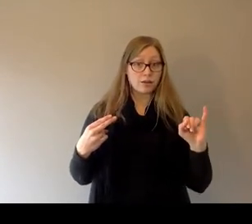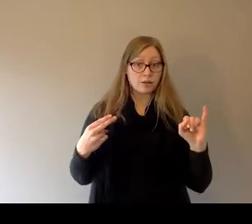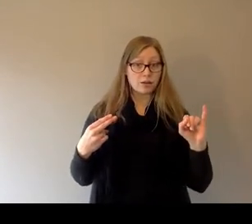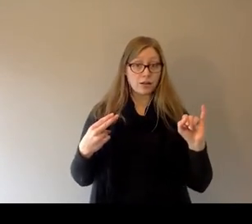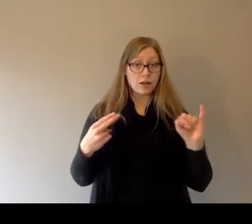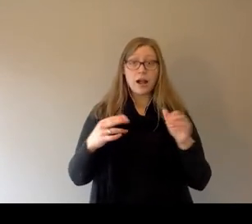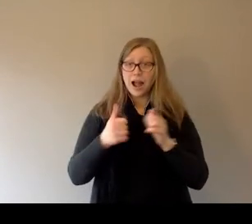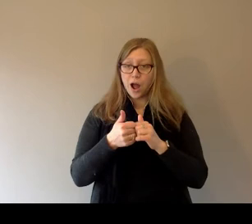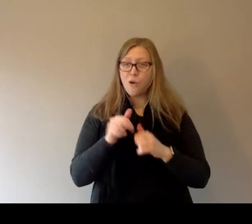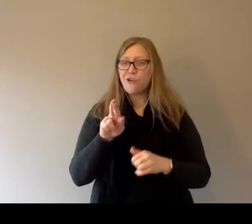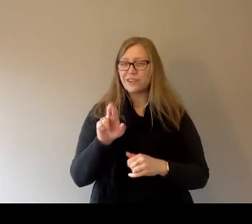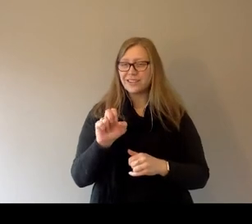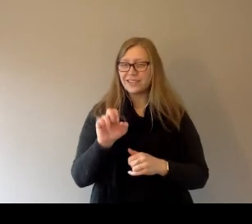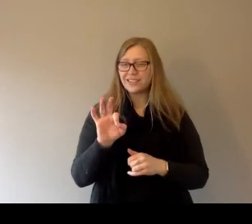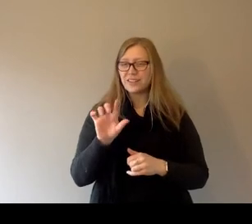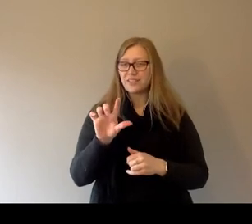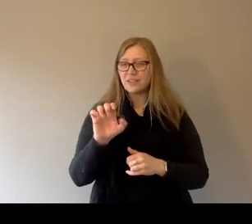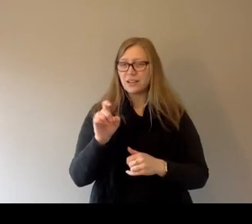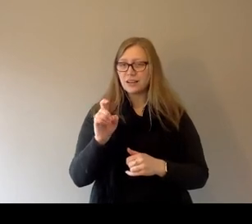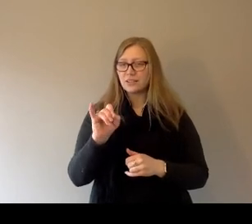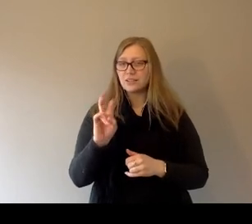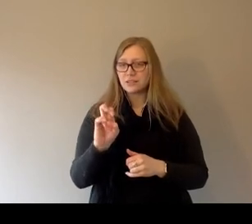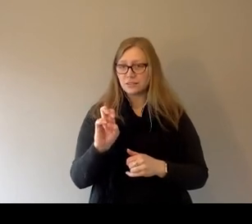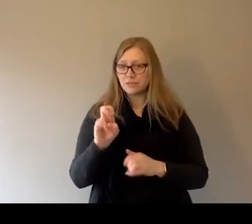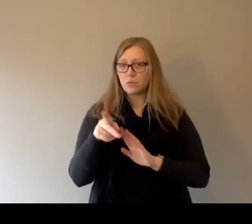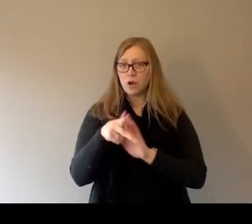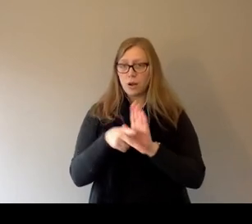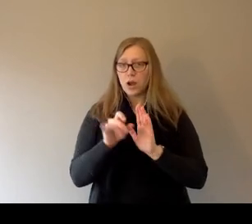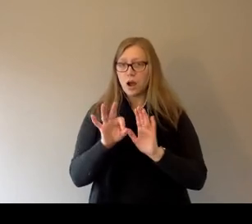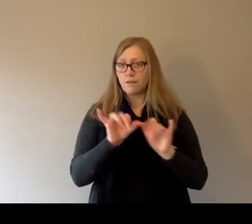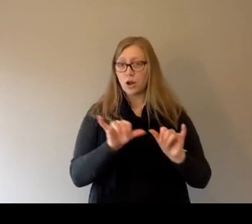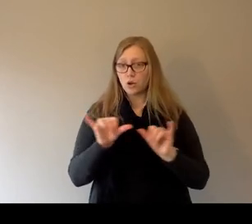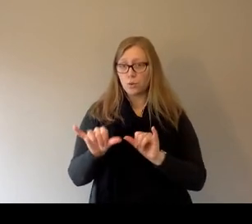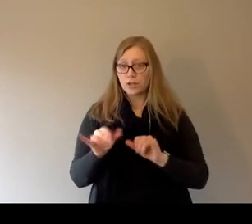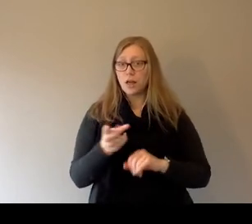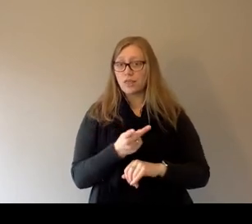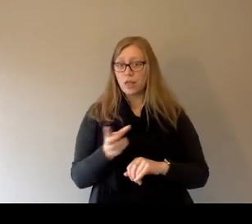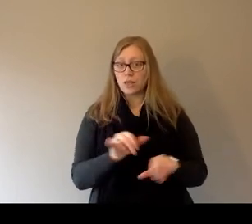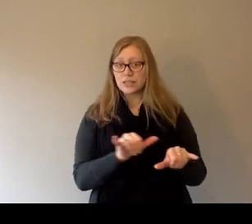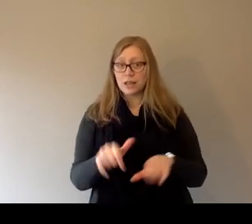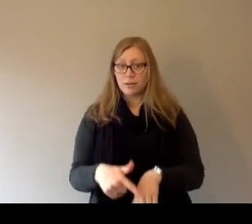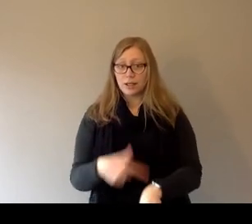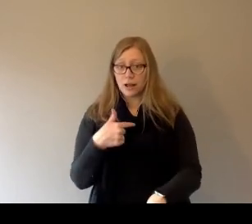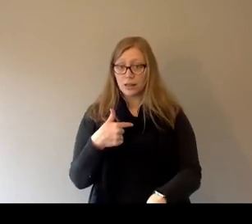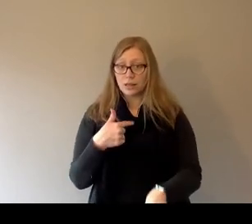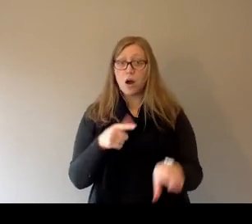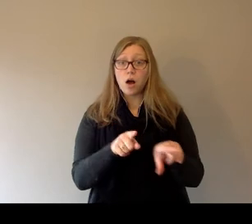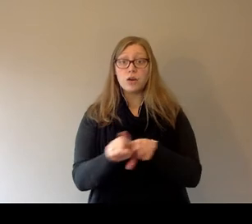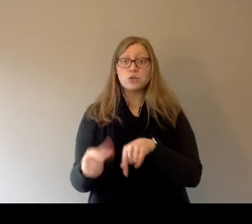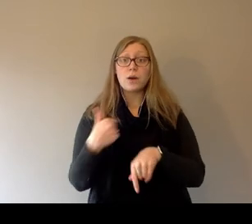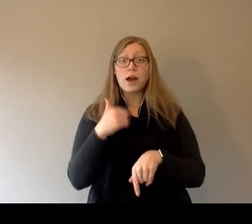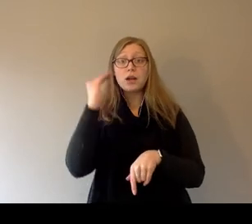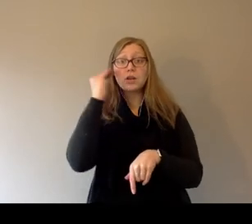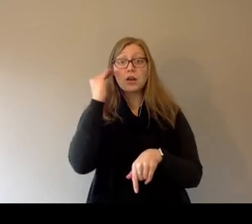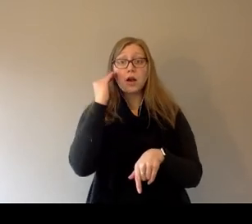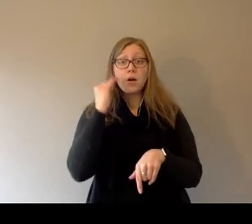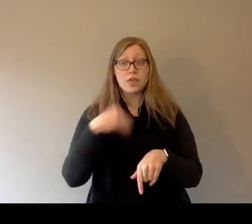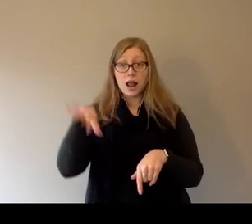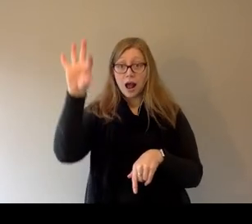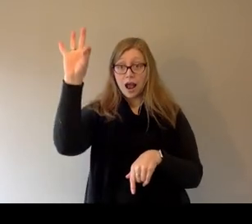reflexive property of congruence because they're the same length. I also know that this length